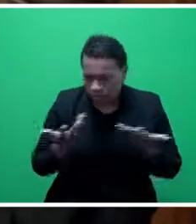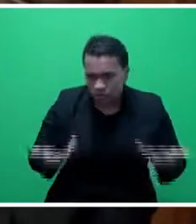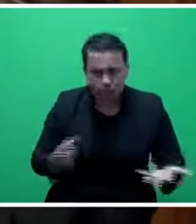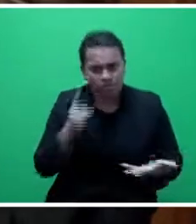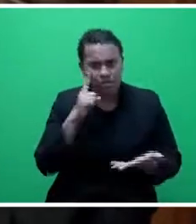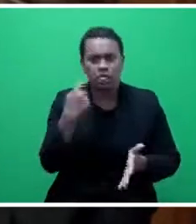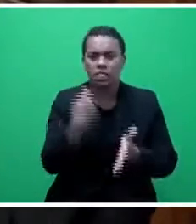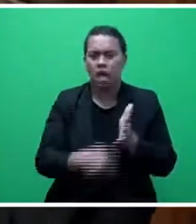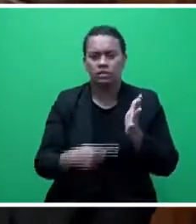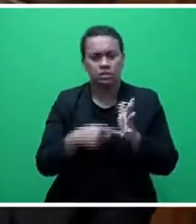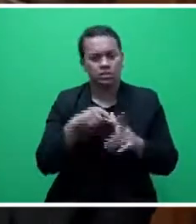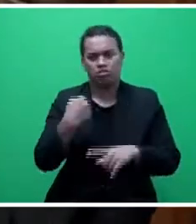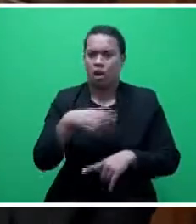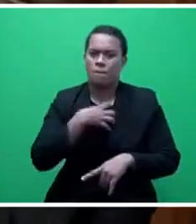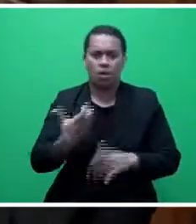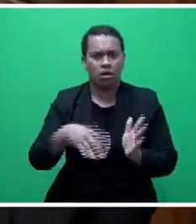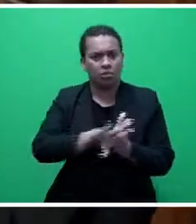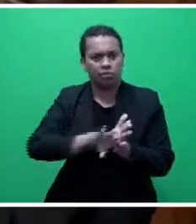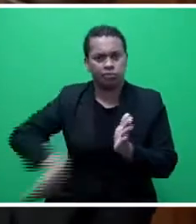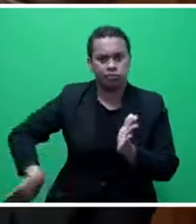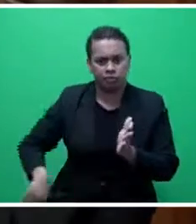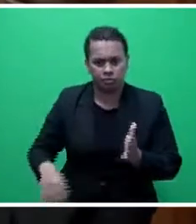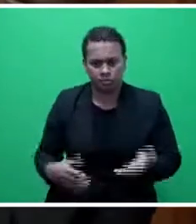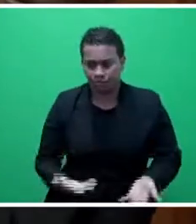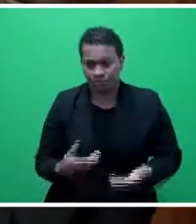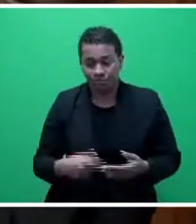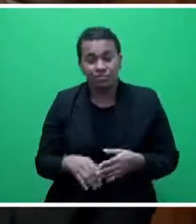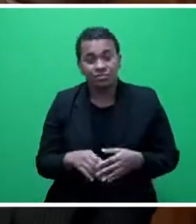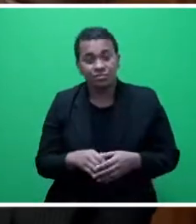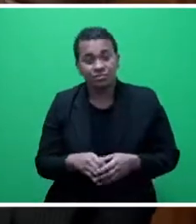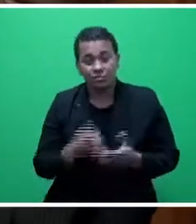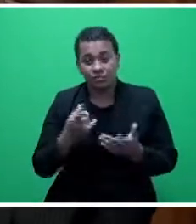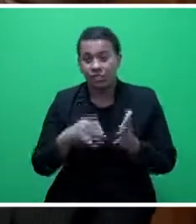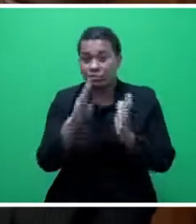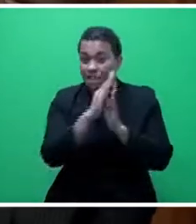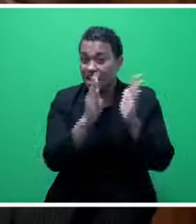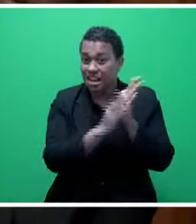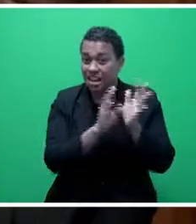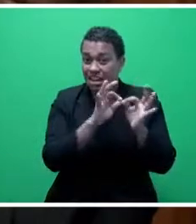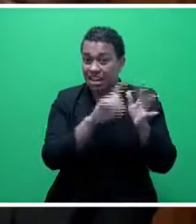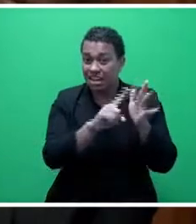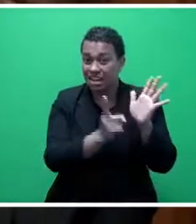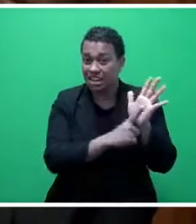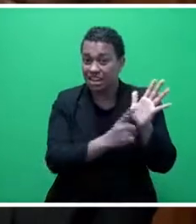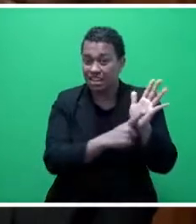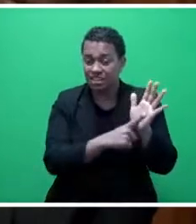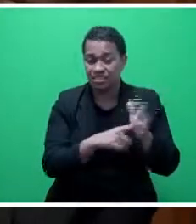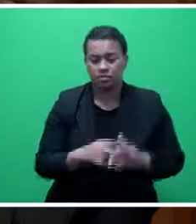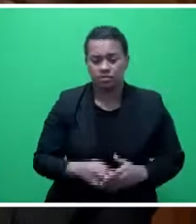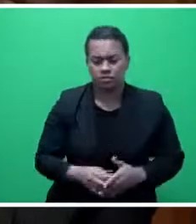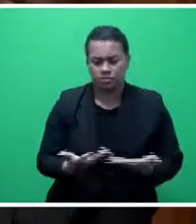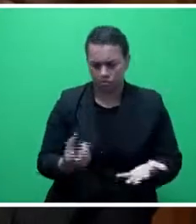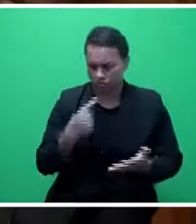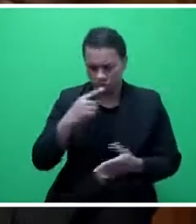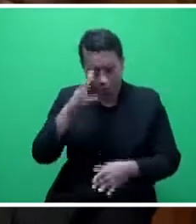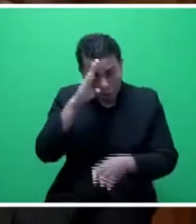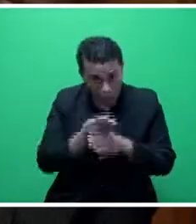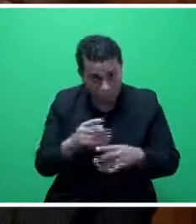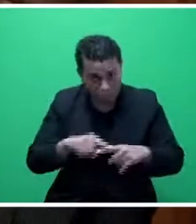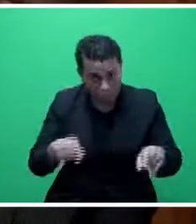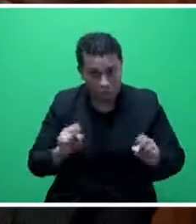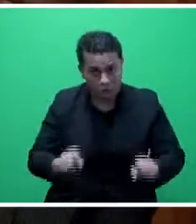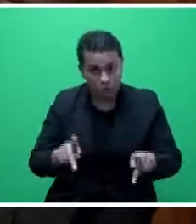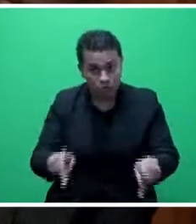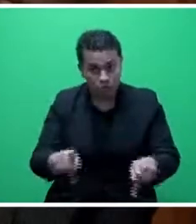hence the budget and the bills that we have today. And hopefully this is the platform on which the country